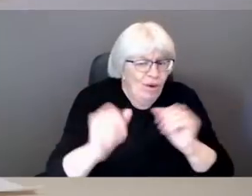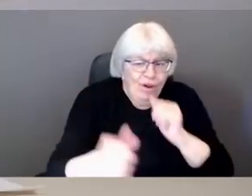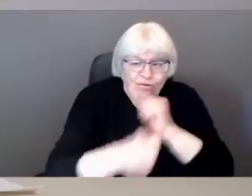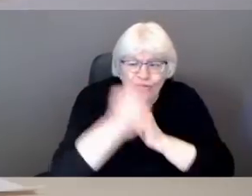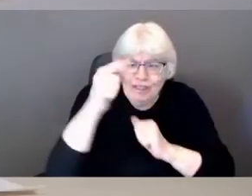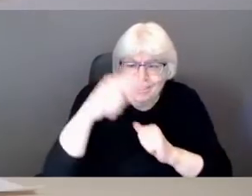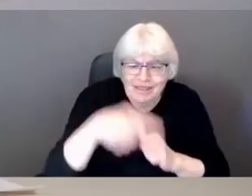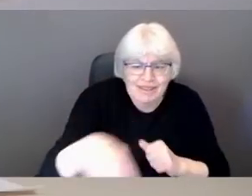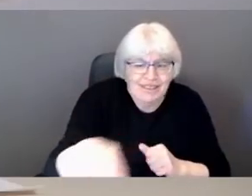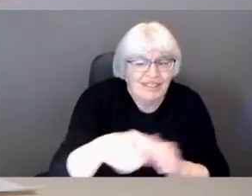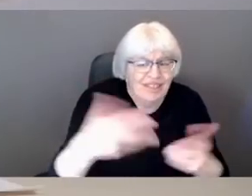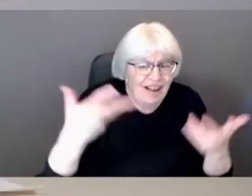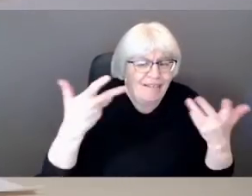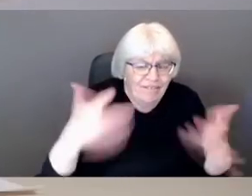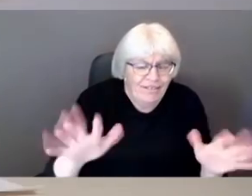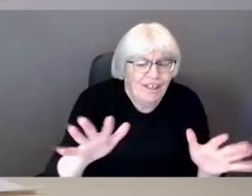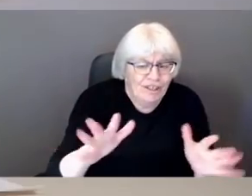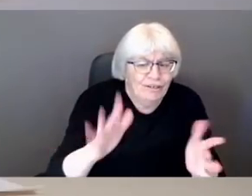them.